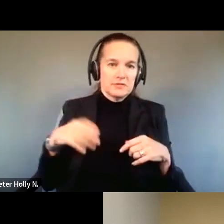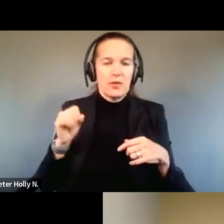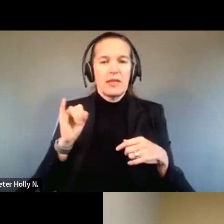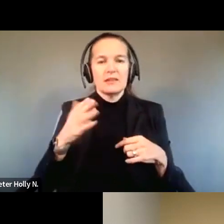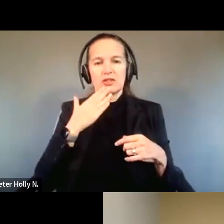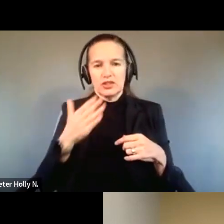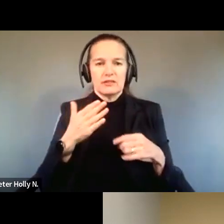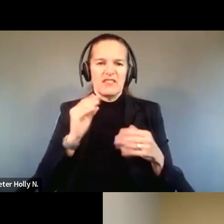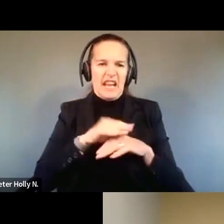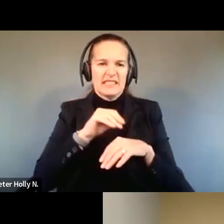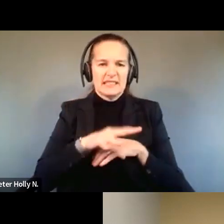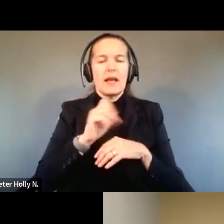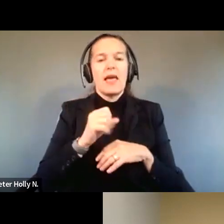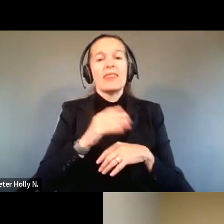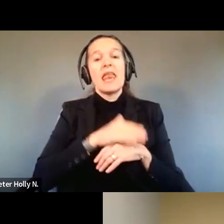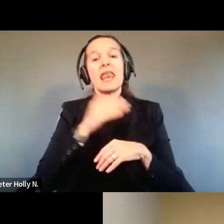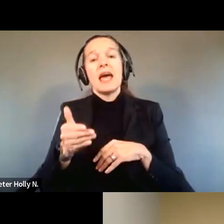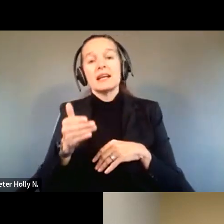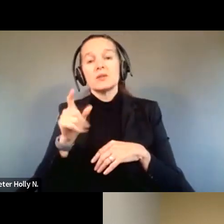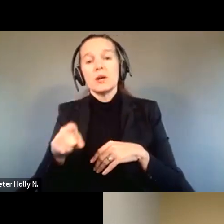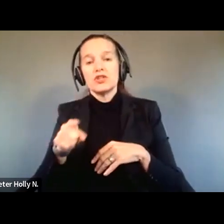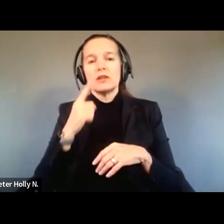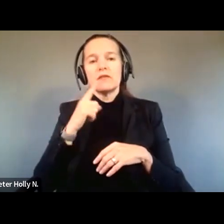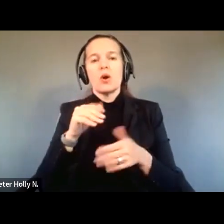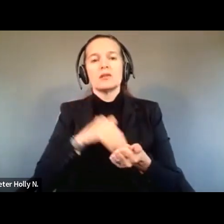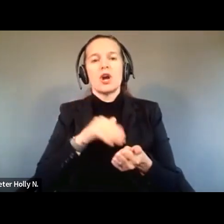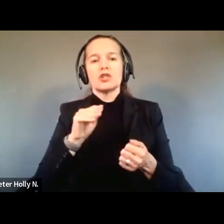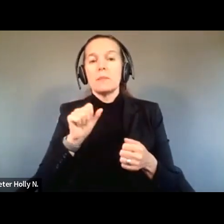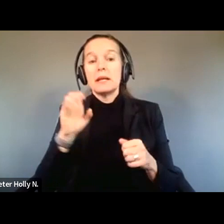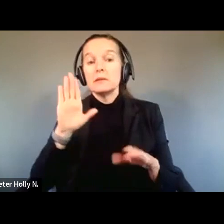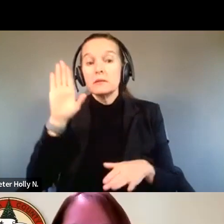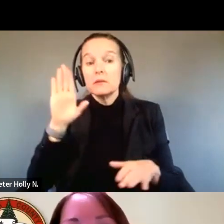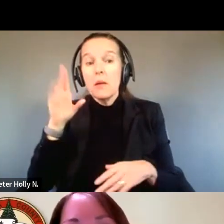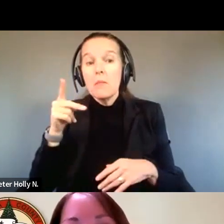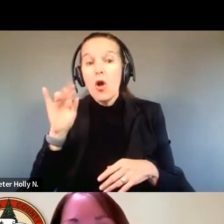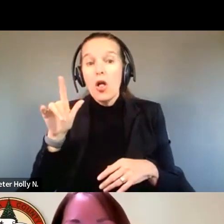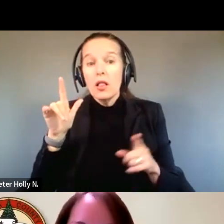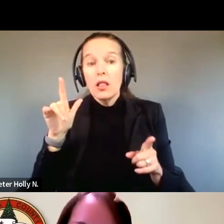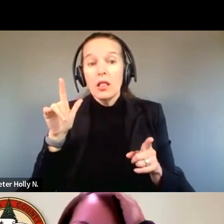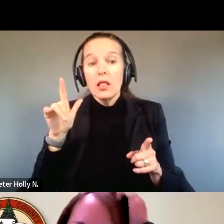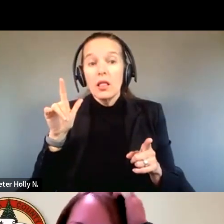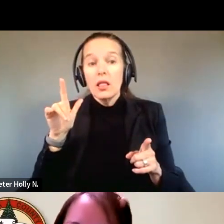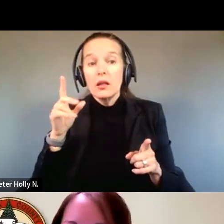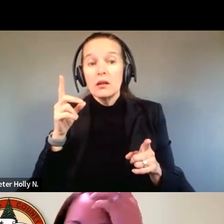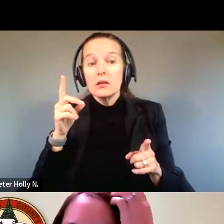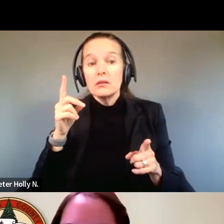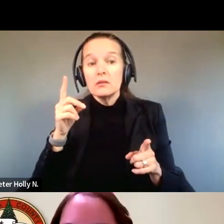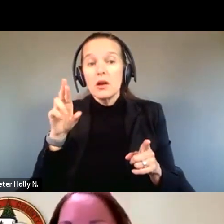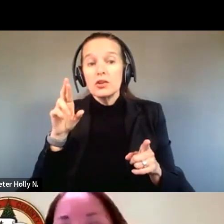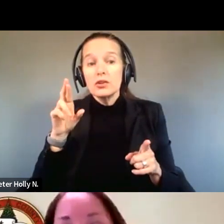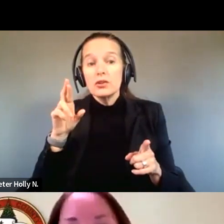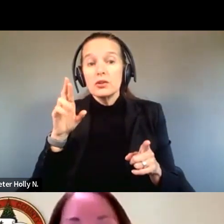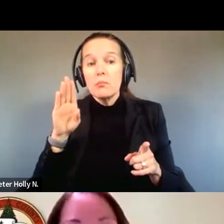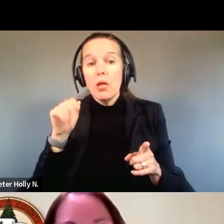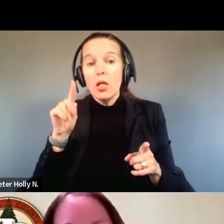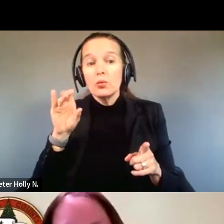segue to our next question, which I'm going to direct to Dr. Mase. Paul, Yes, is it okay I just wanted to absolutely.